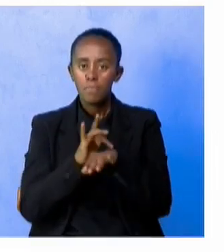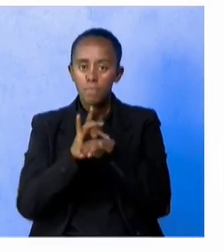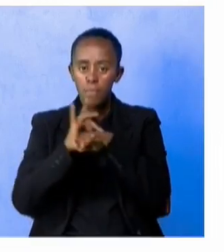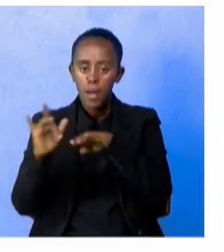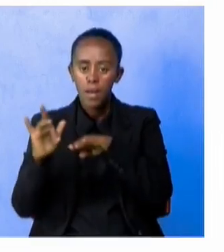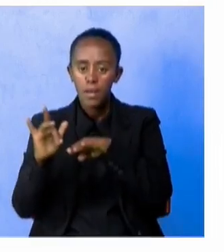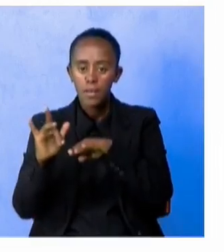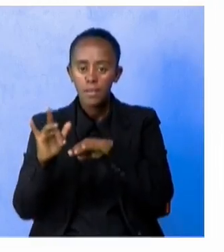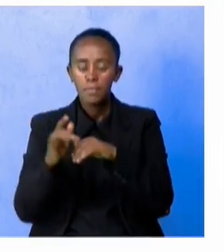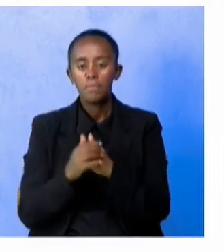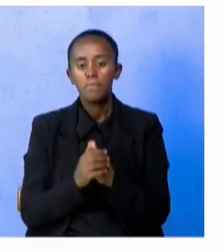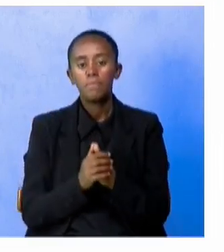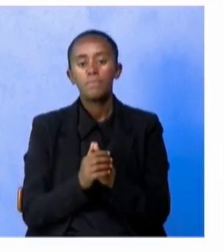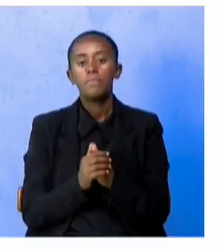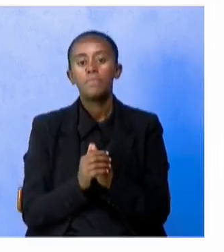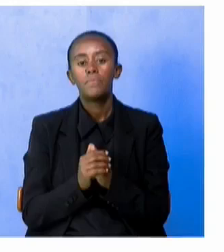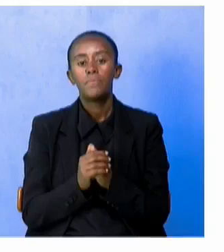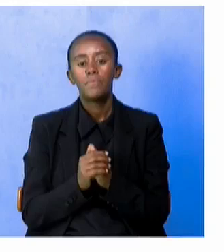not